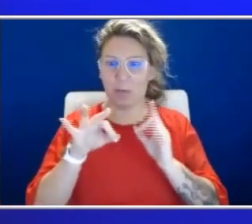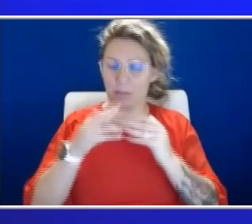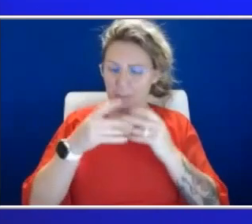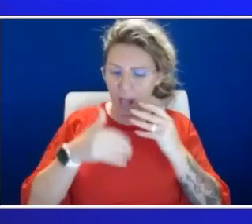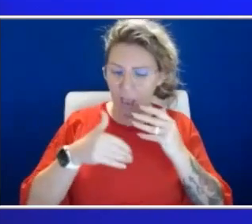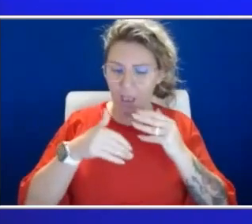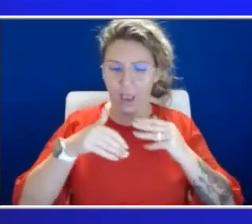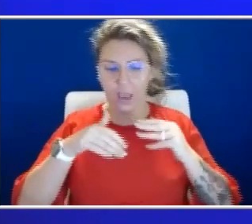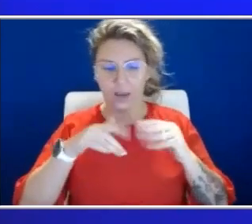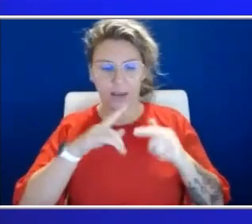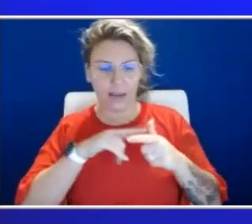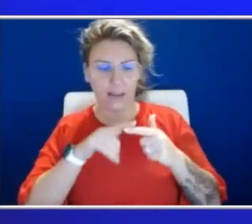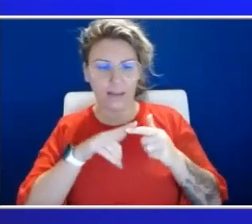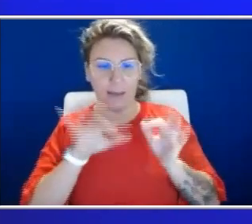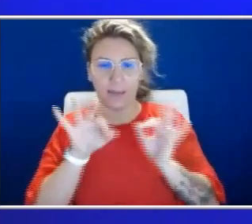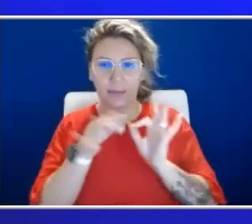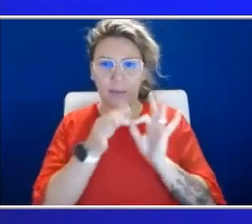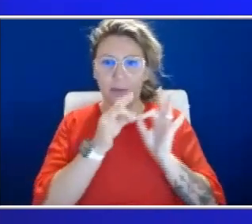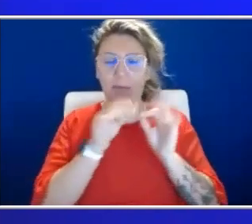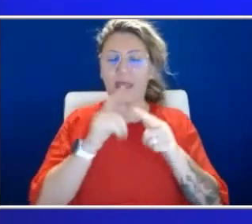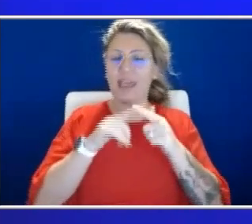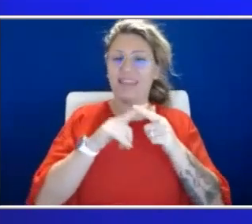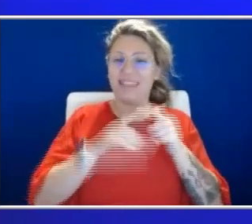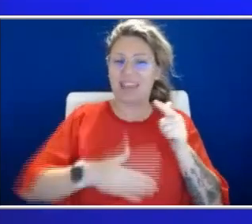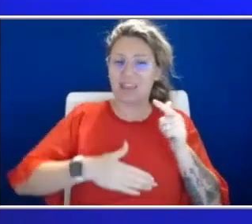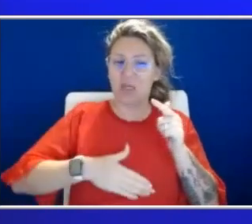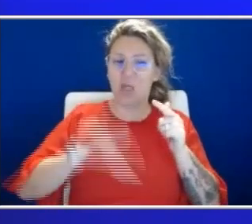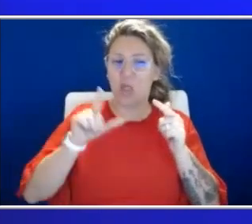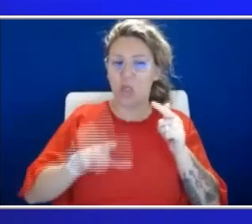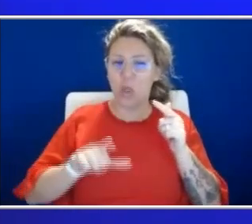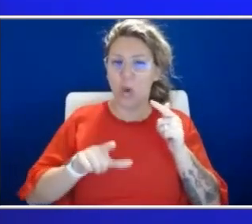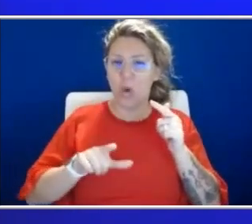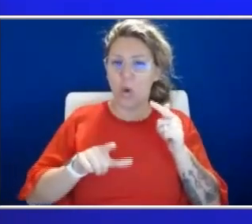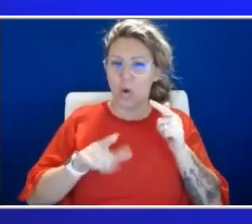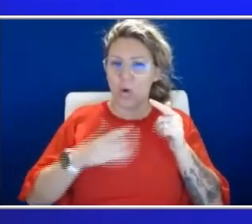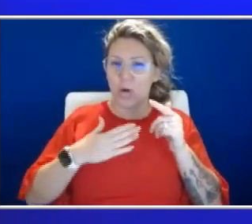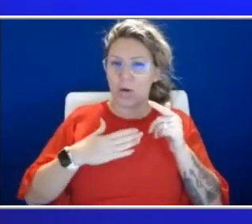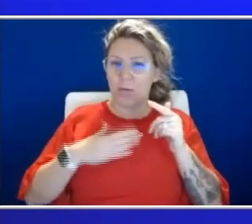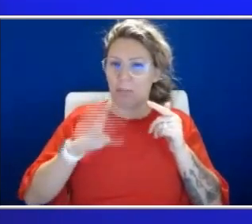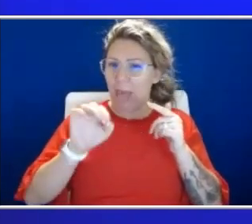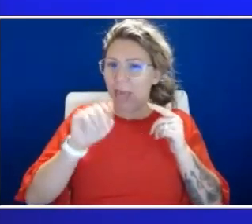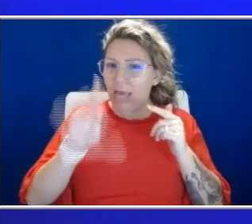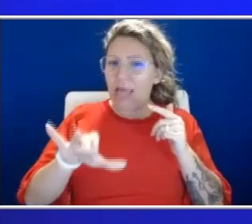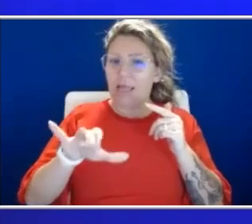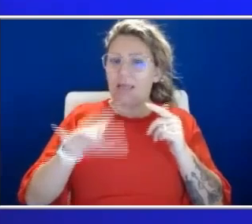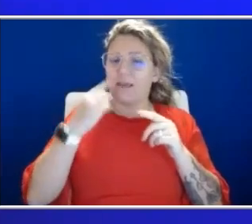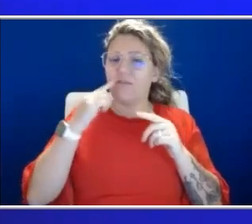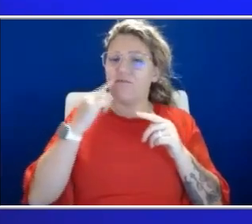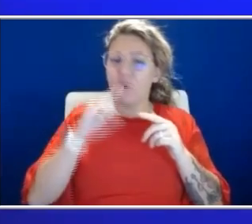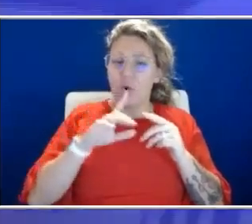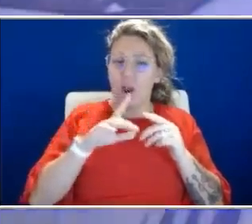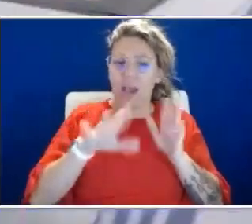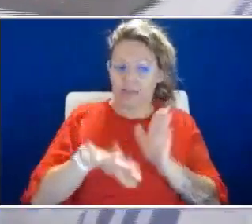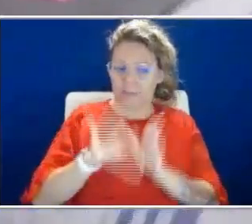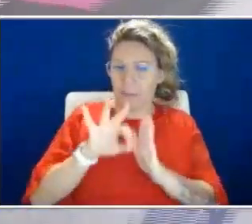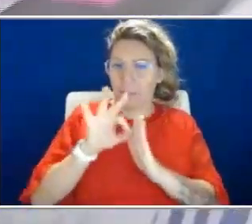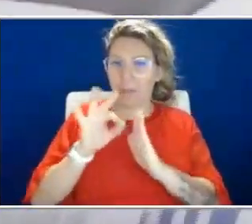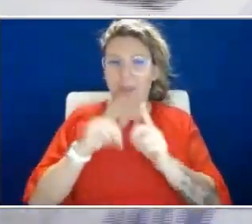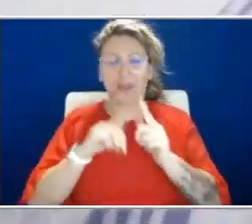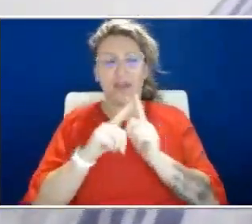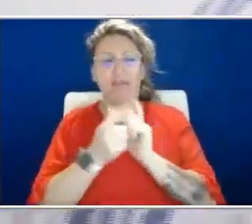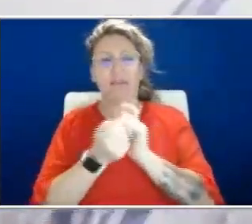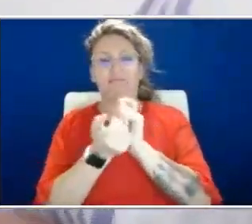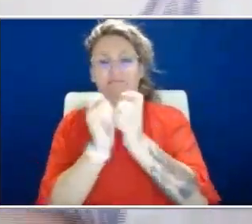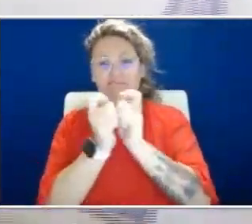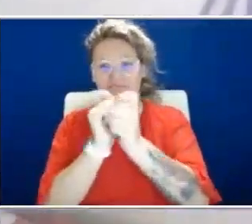dissect out on the abdomen for the deep. So yeah, it does take longer. I mean, if you were to do an